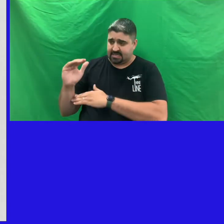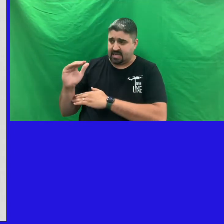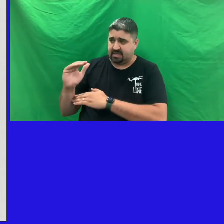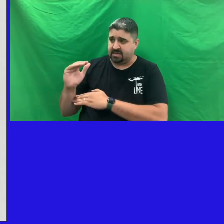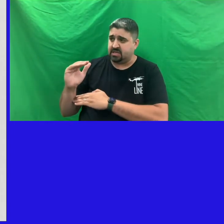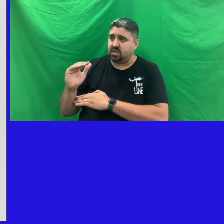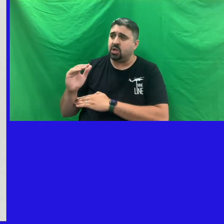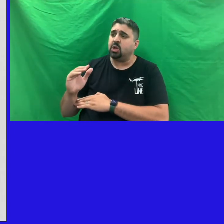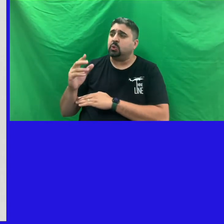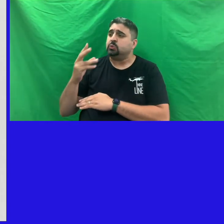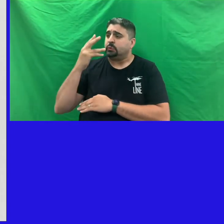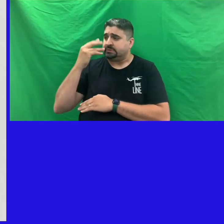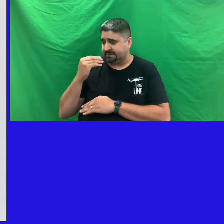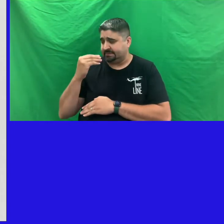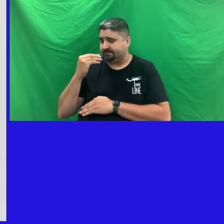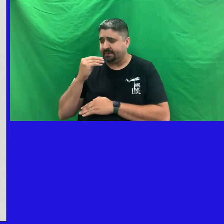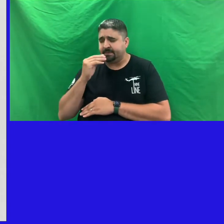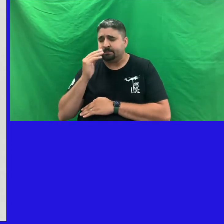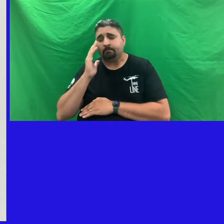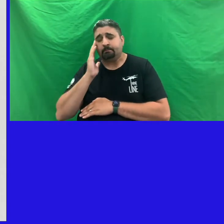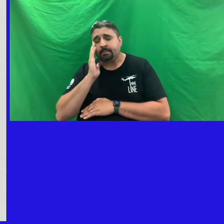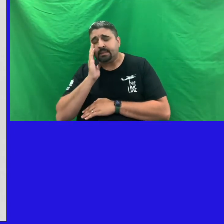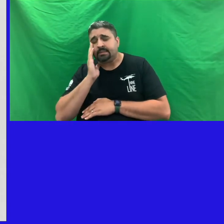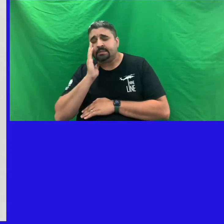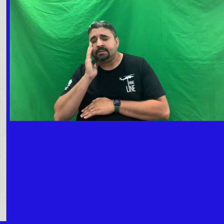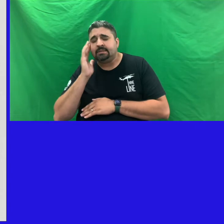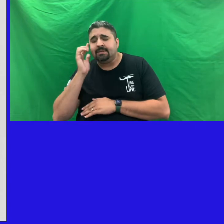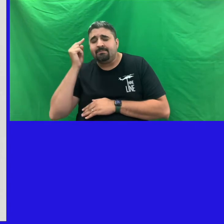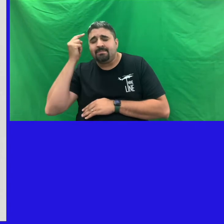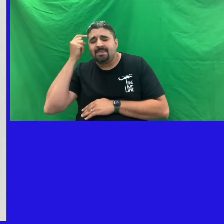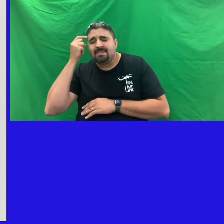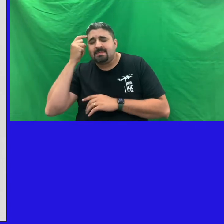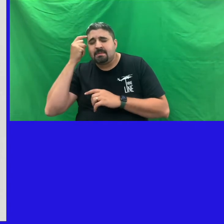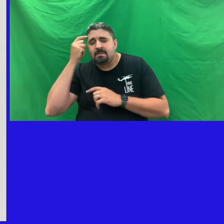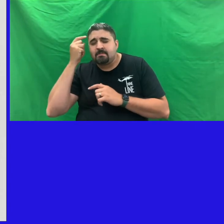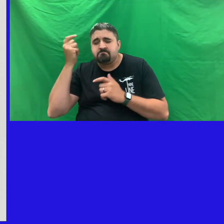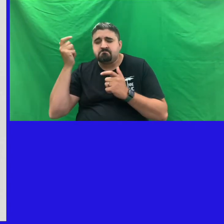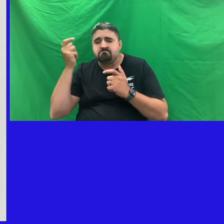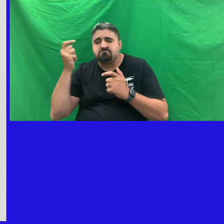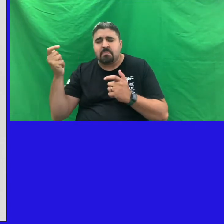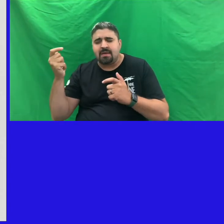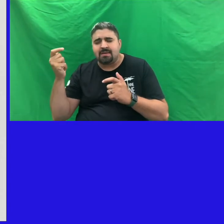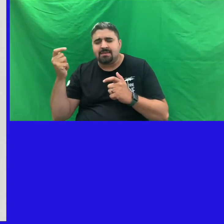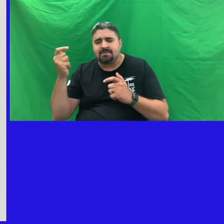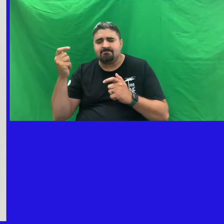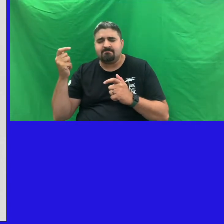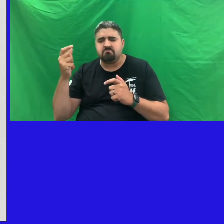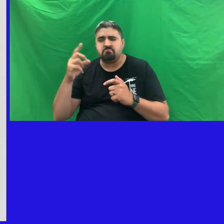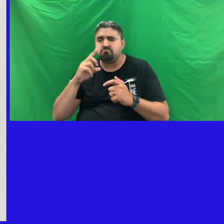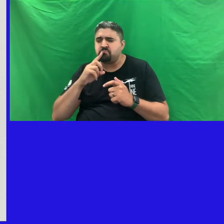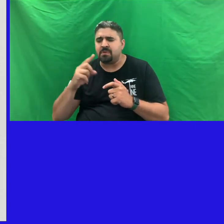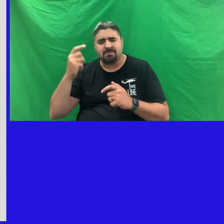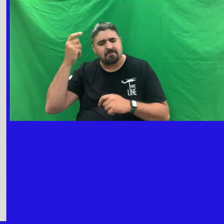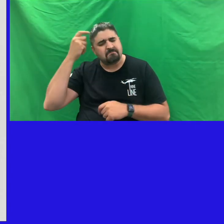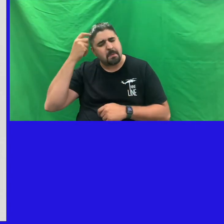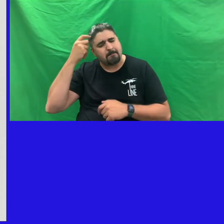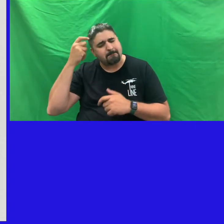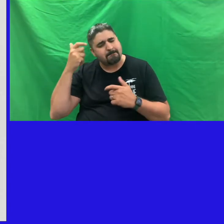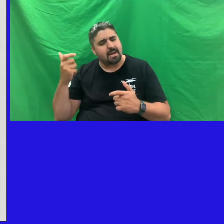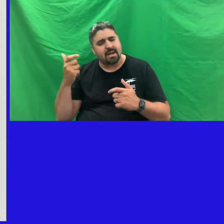do. Tonight, when you go to bed, you must think some very big